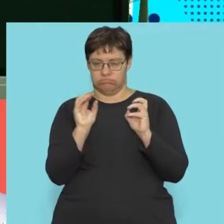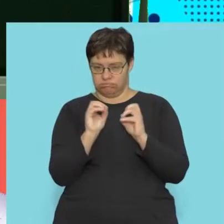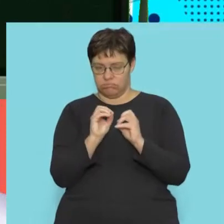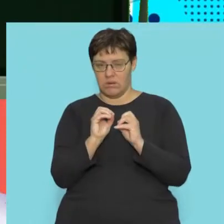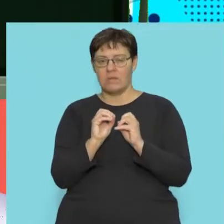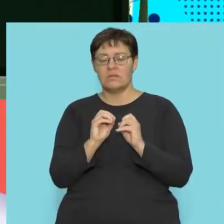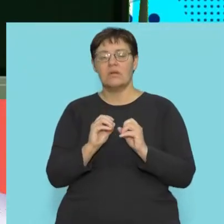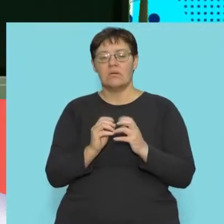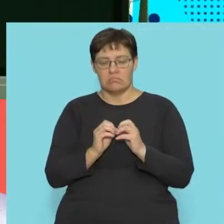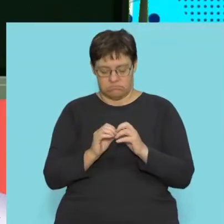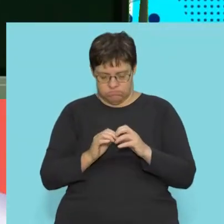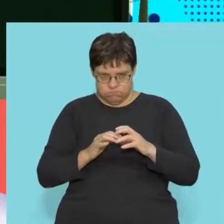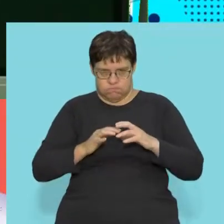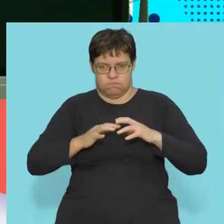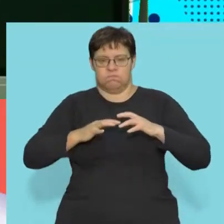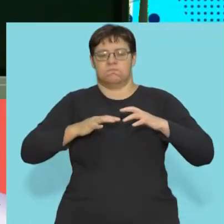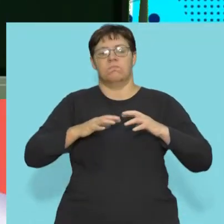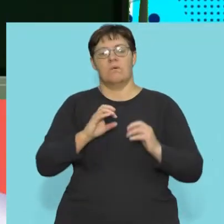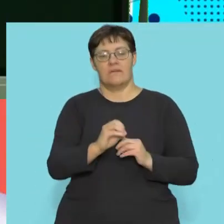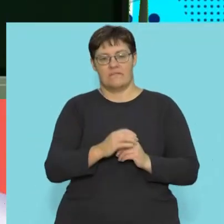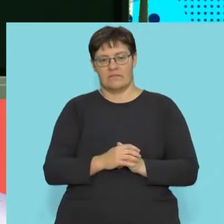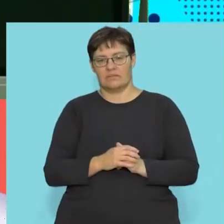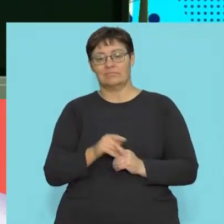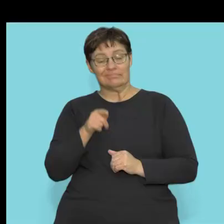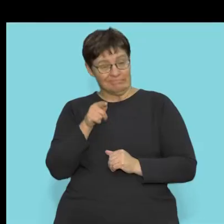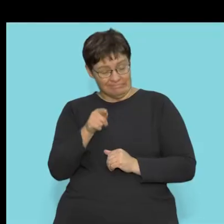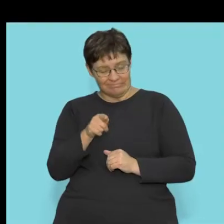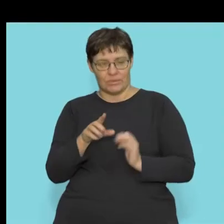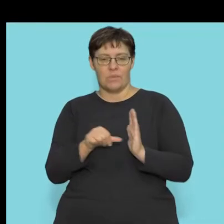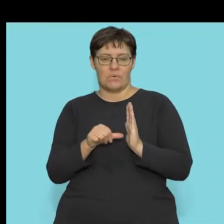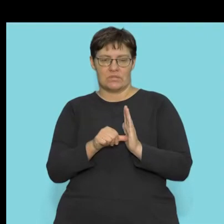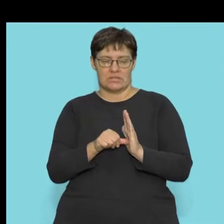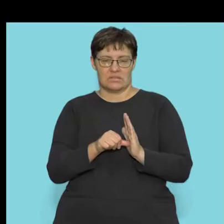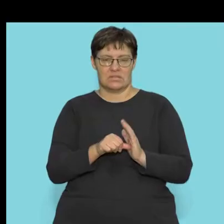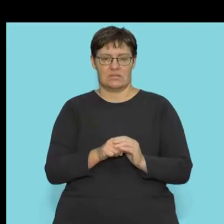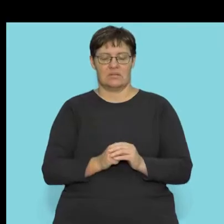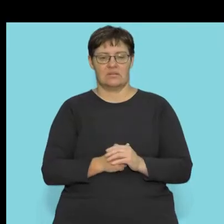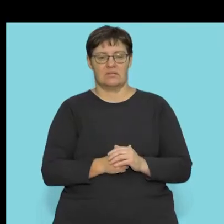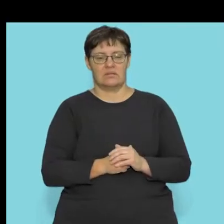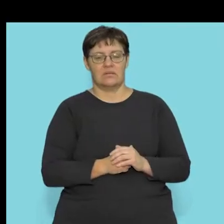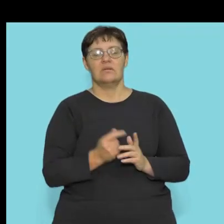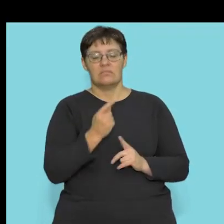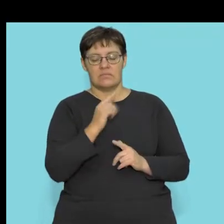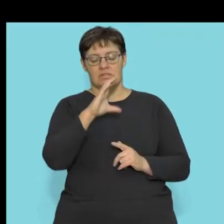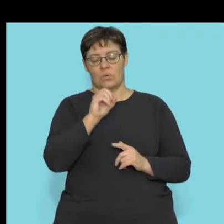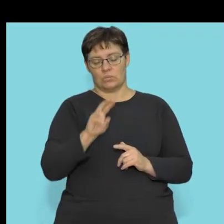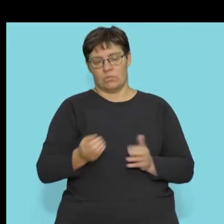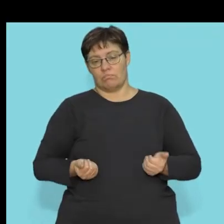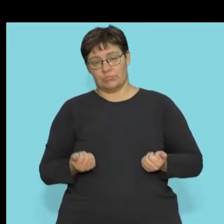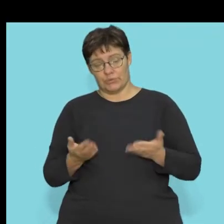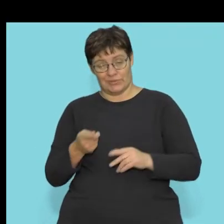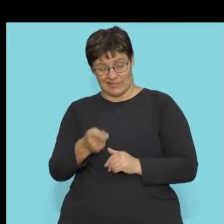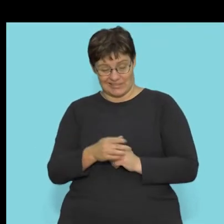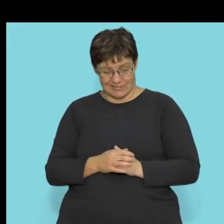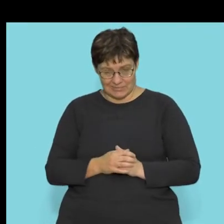bubbles accumulate and cause the dough to swell up. And that's essentially the significance of having